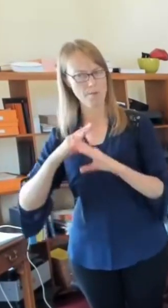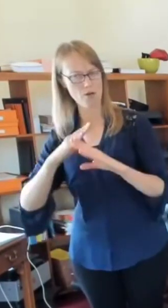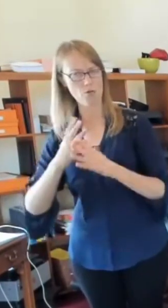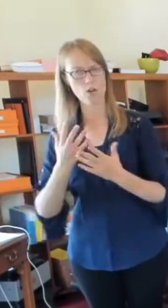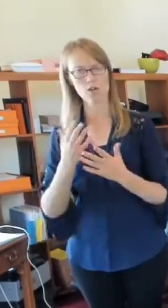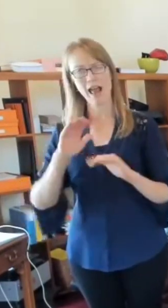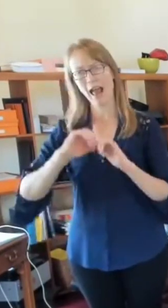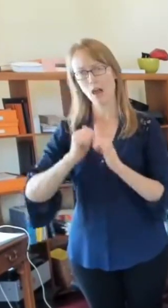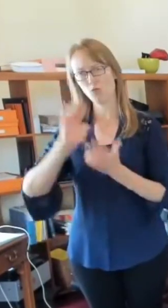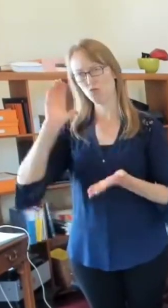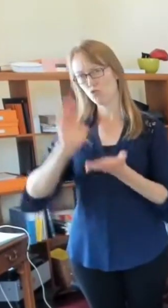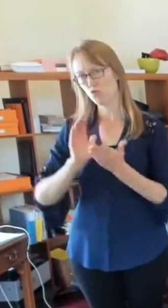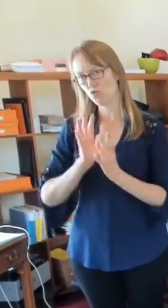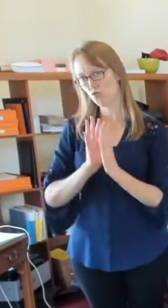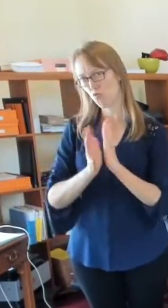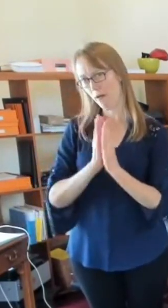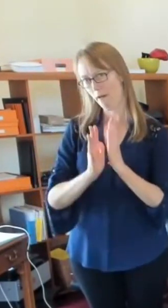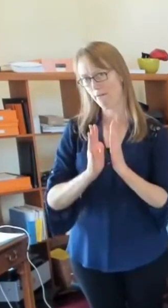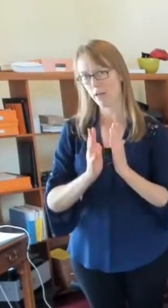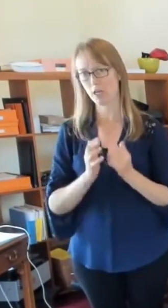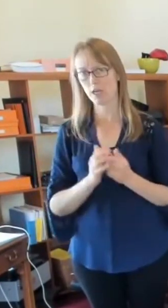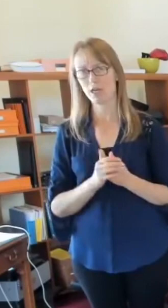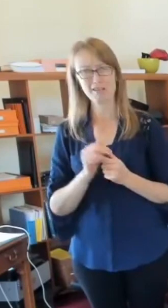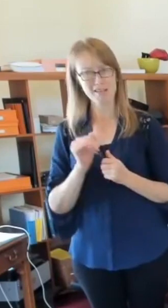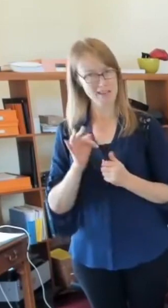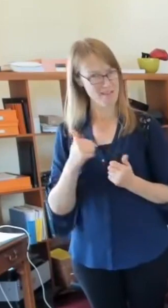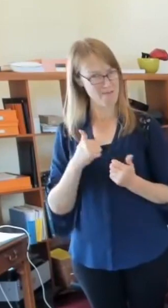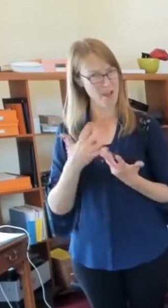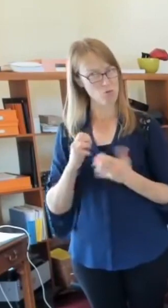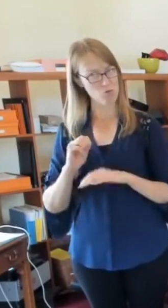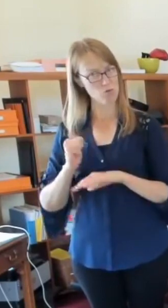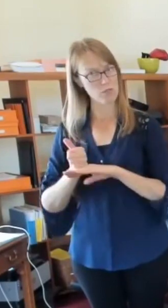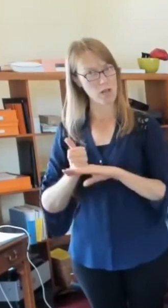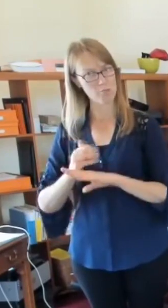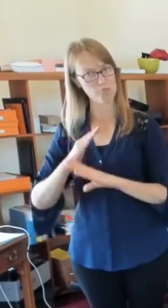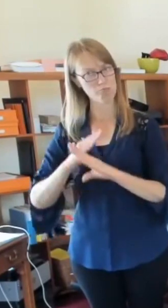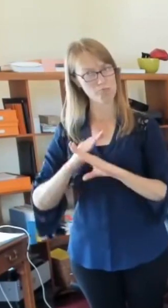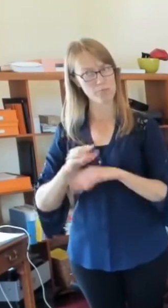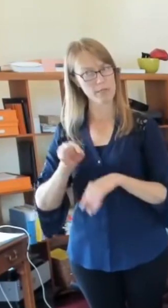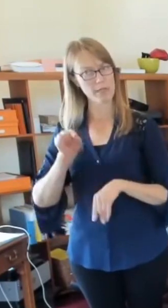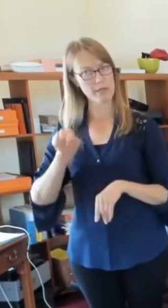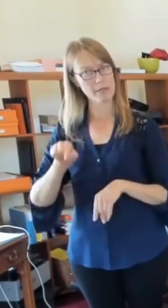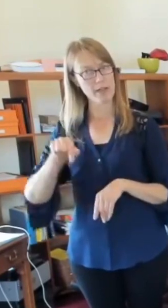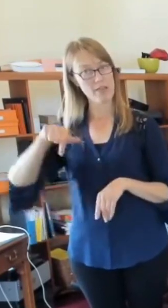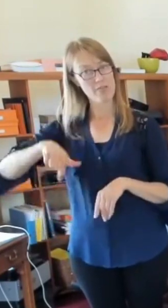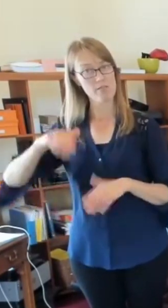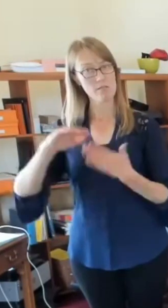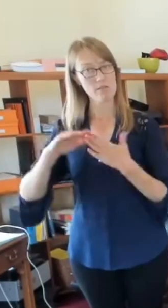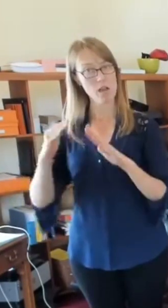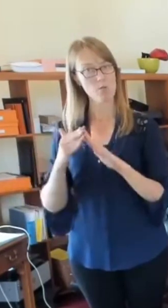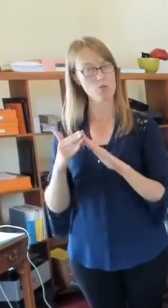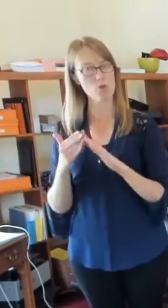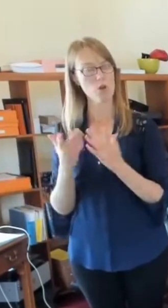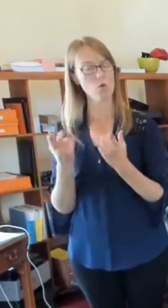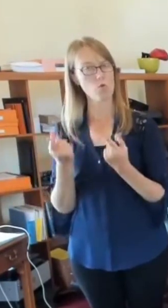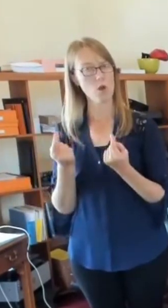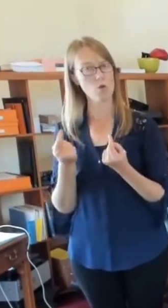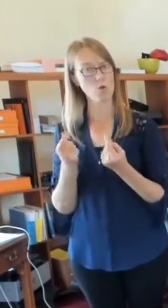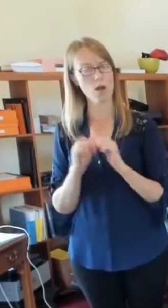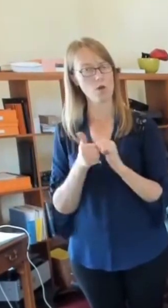go about getting things like speed bumps or barricades or bump outs in another neighborhood?